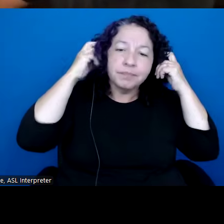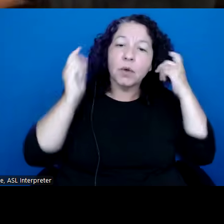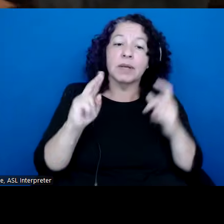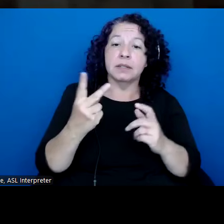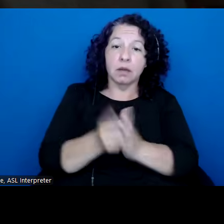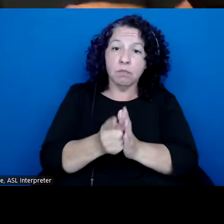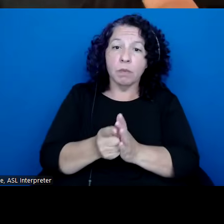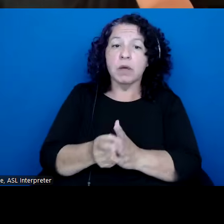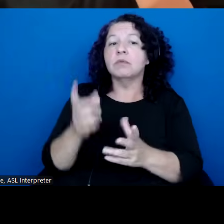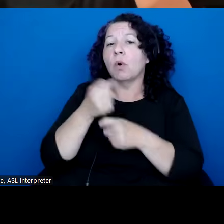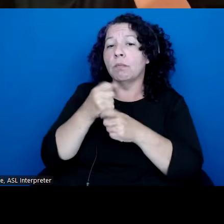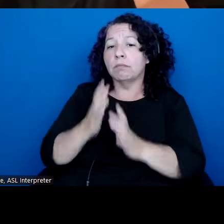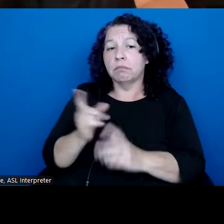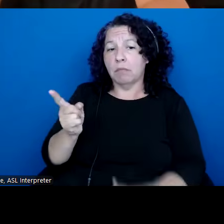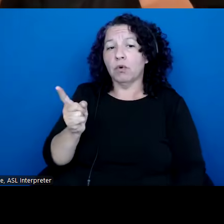who's stewing.